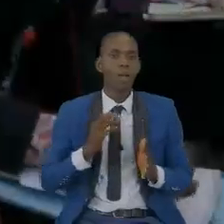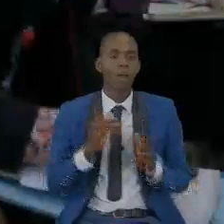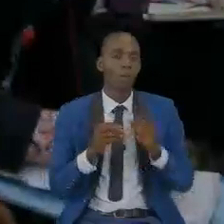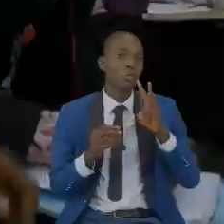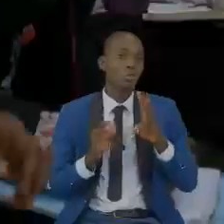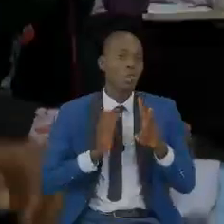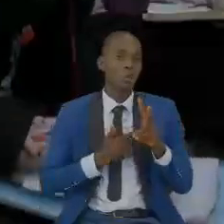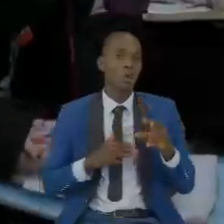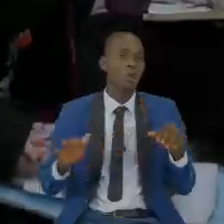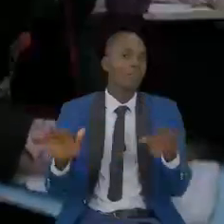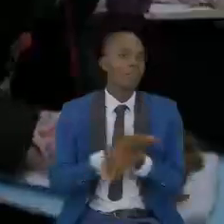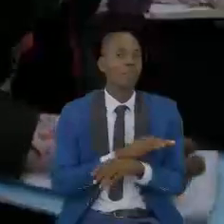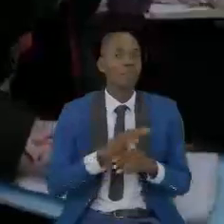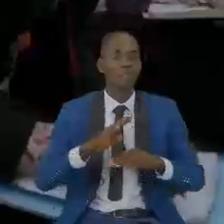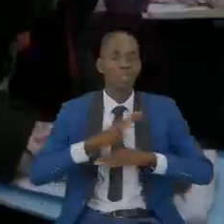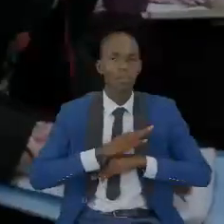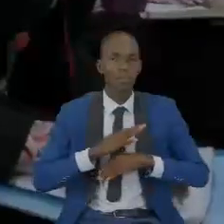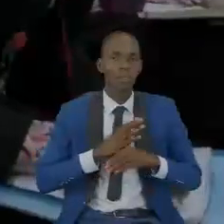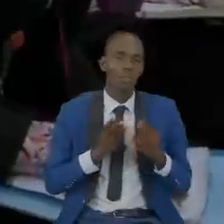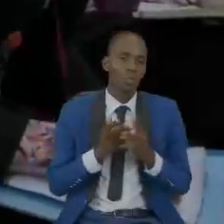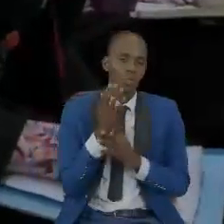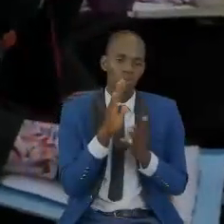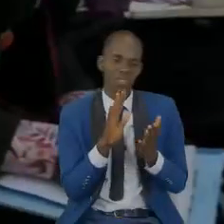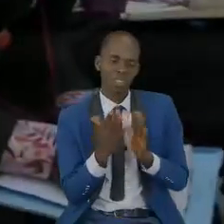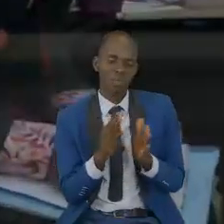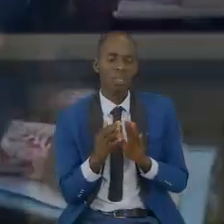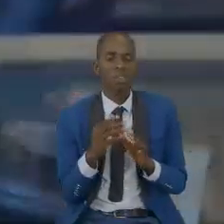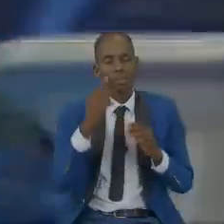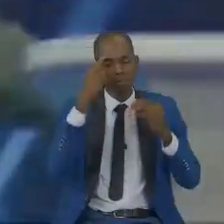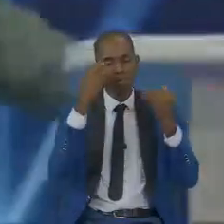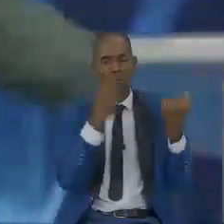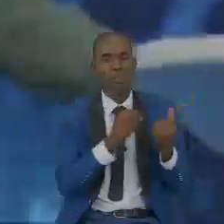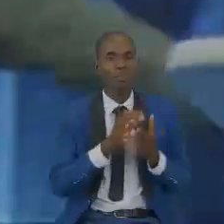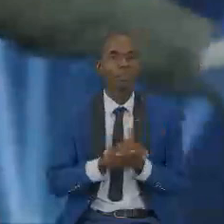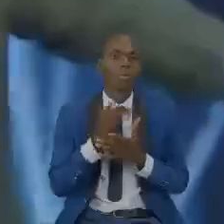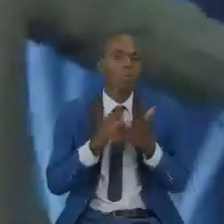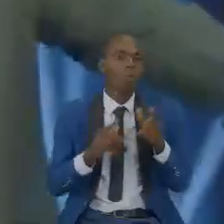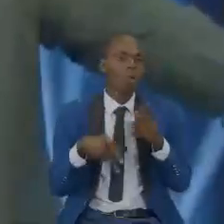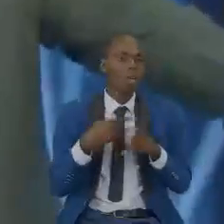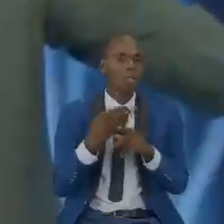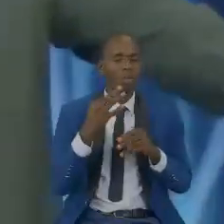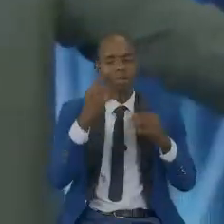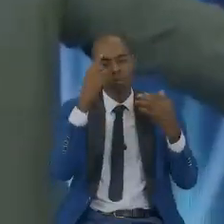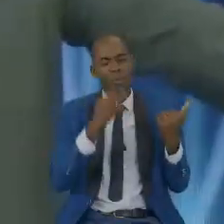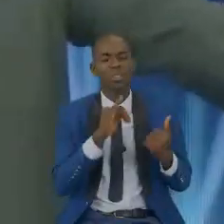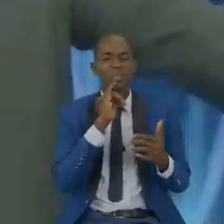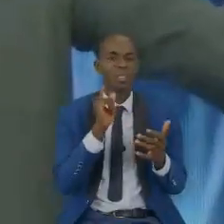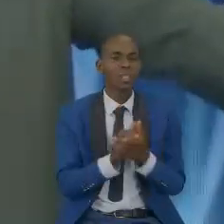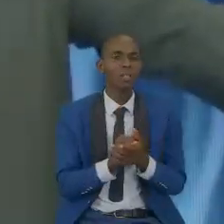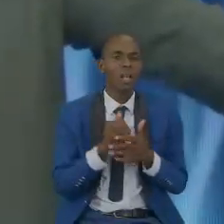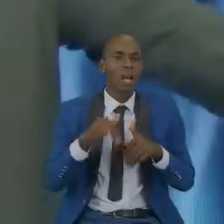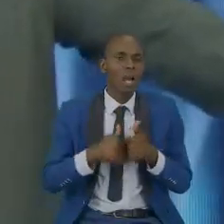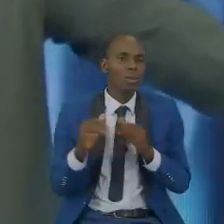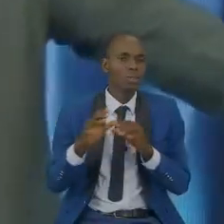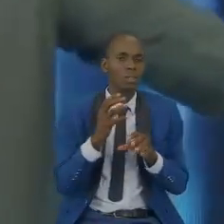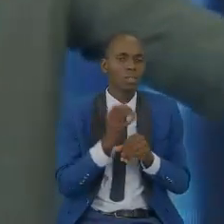through similar faith. What kind of faith did they have? How did they have the fullness